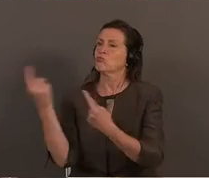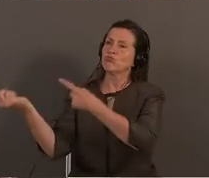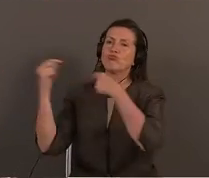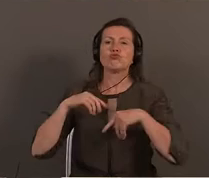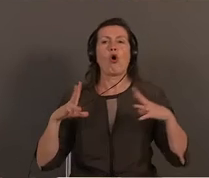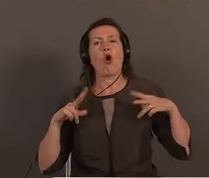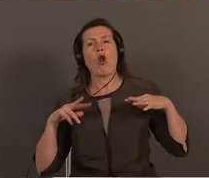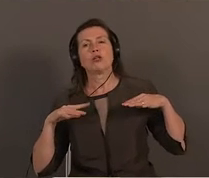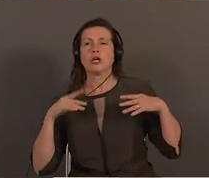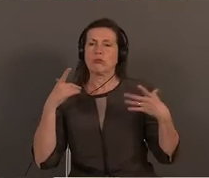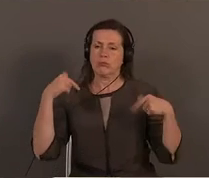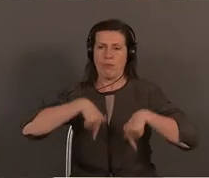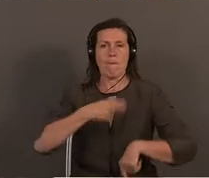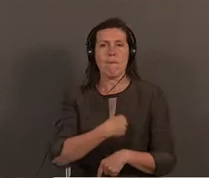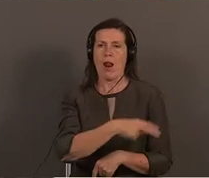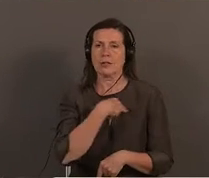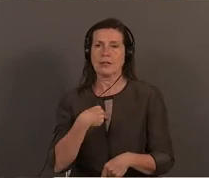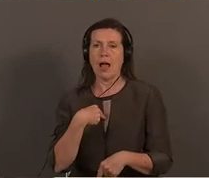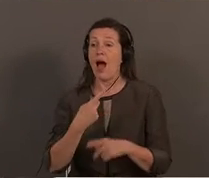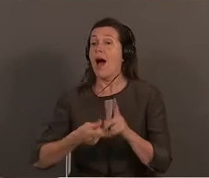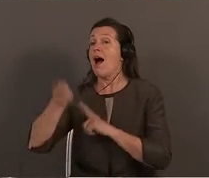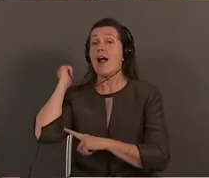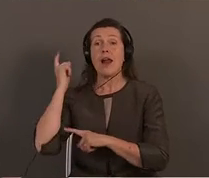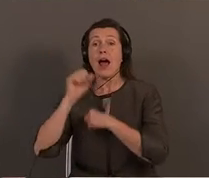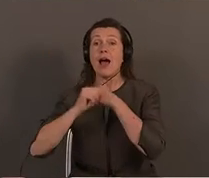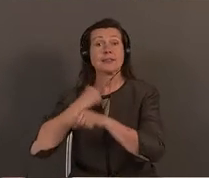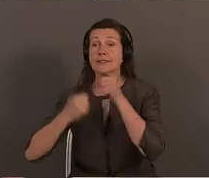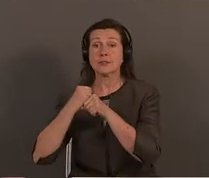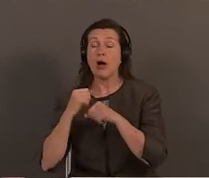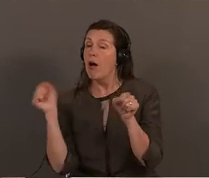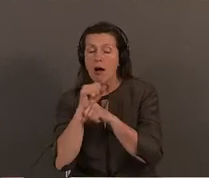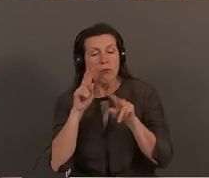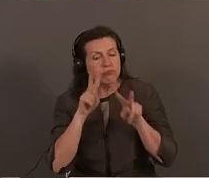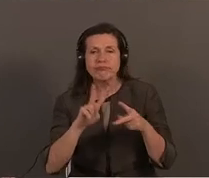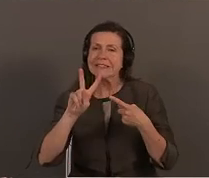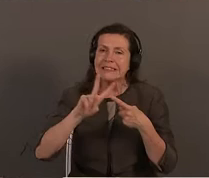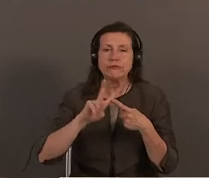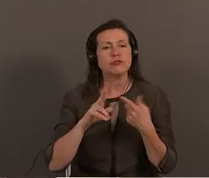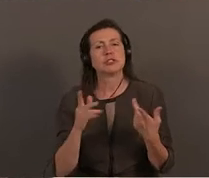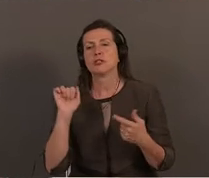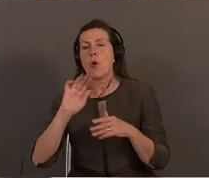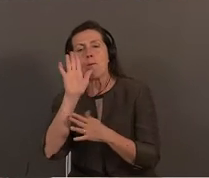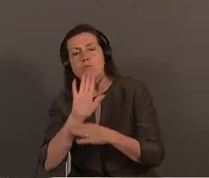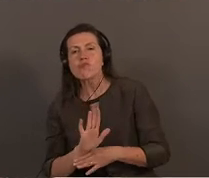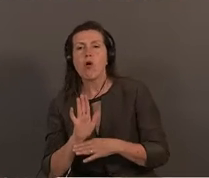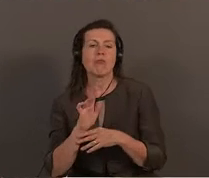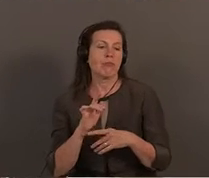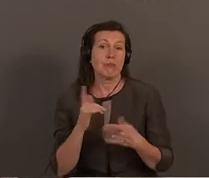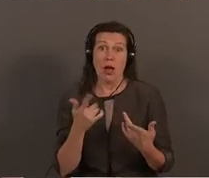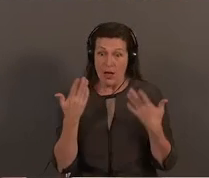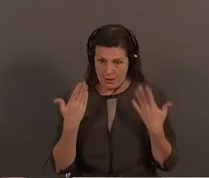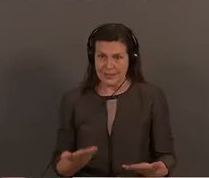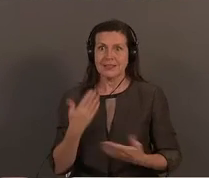for example. Next year, people, they can continue to watch their favorite